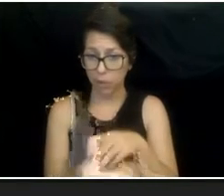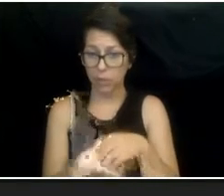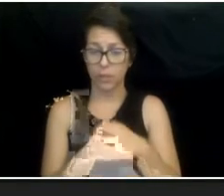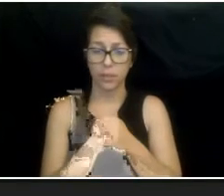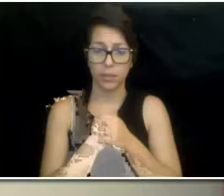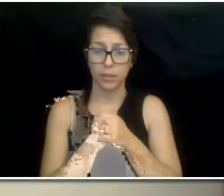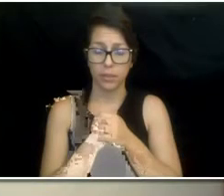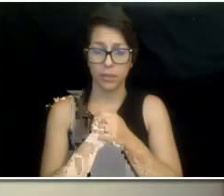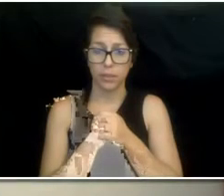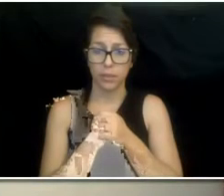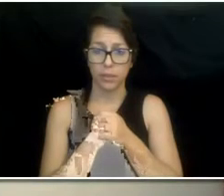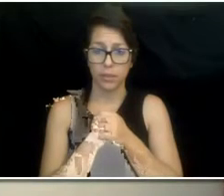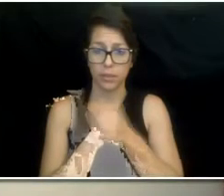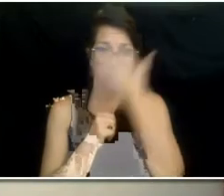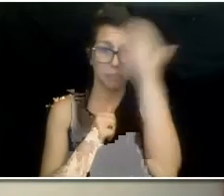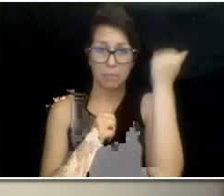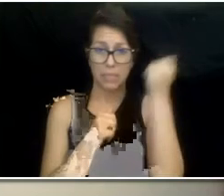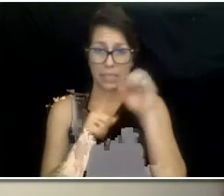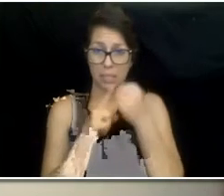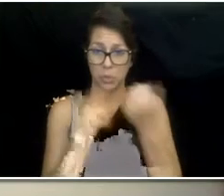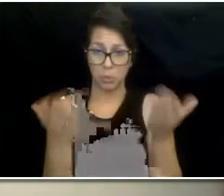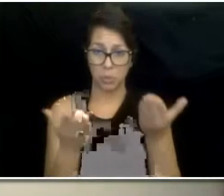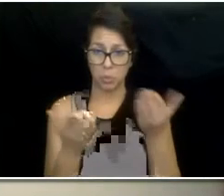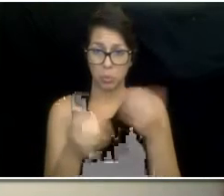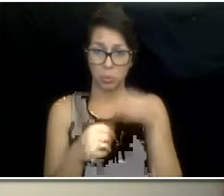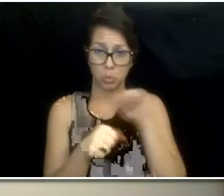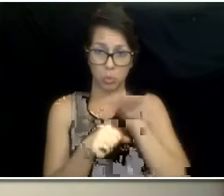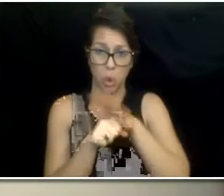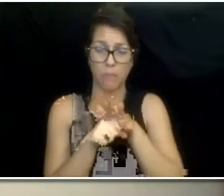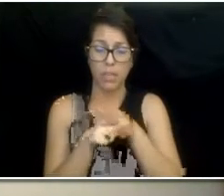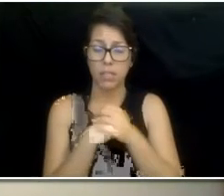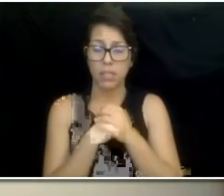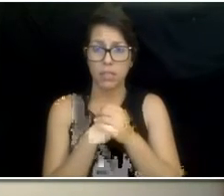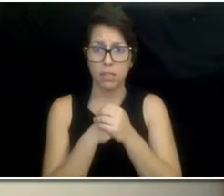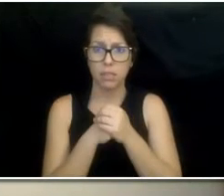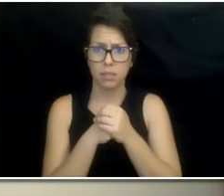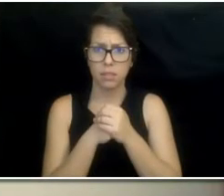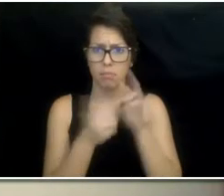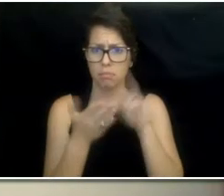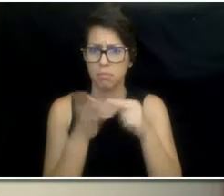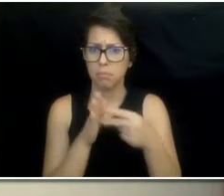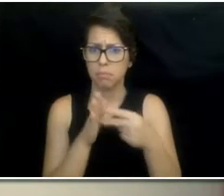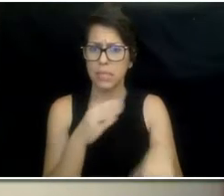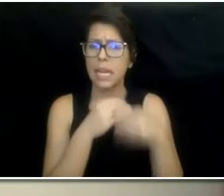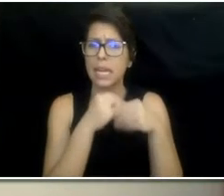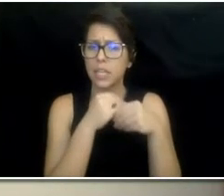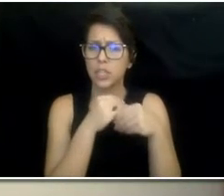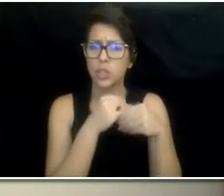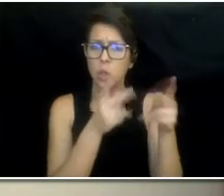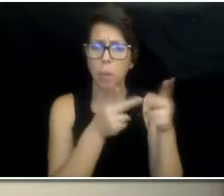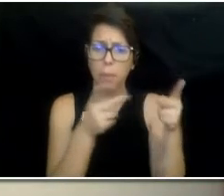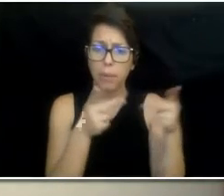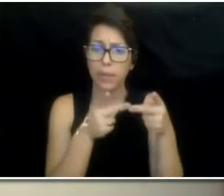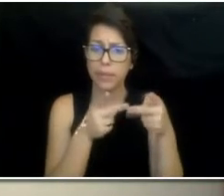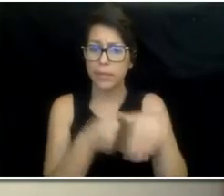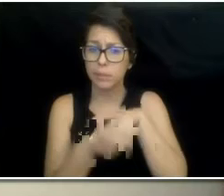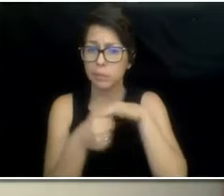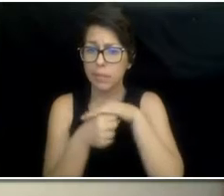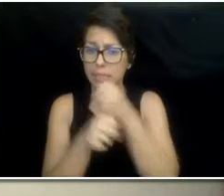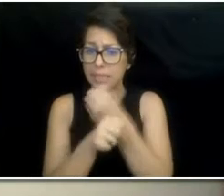before uh you mean when when calls come in from 911 um and then we form them to the domestic violence offices that we